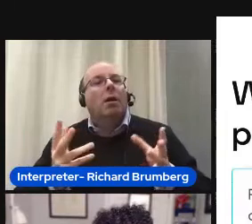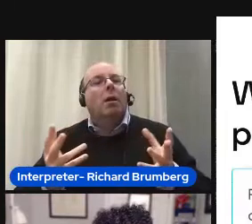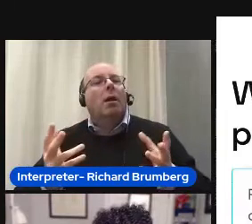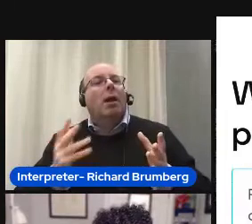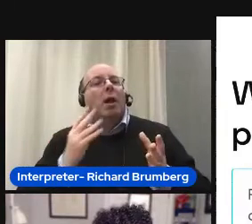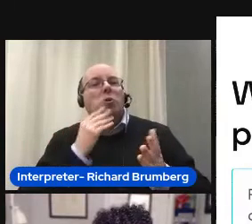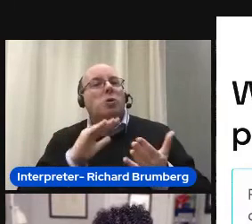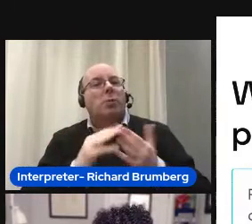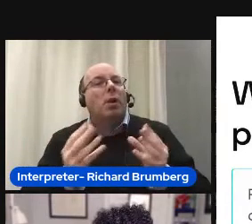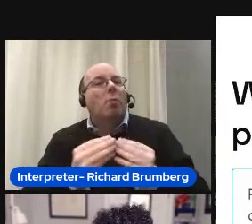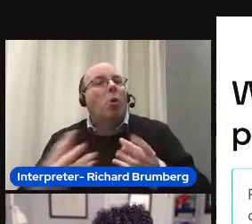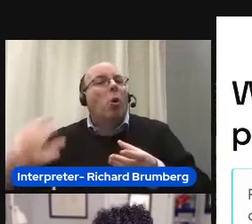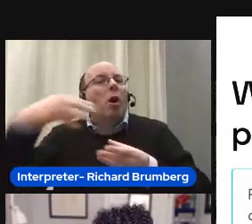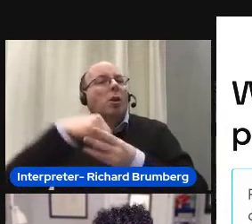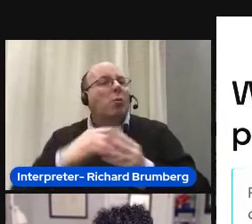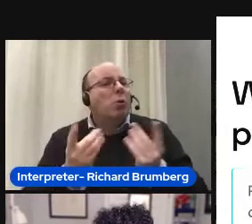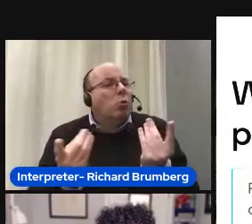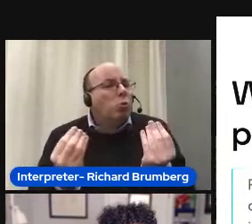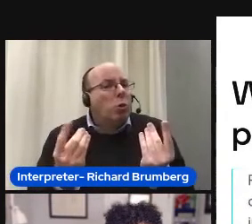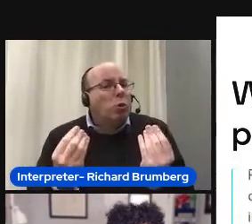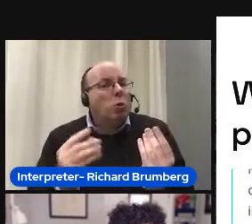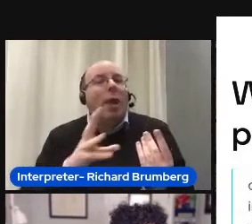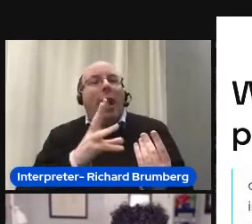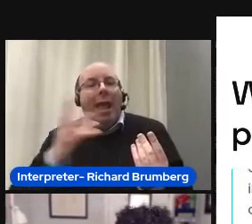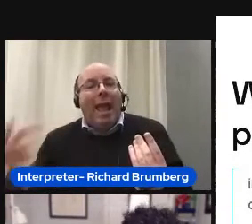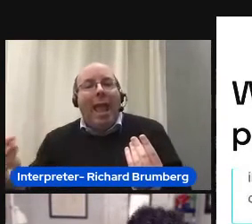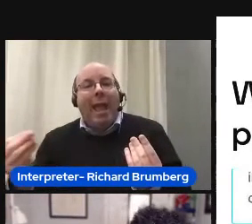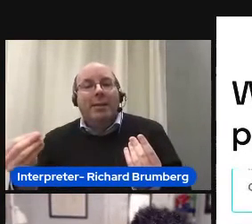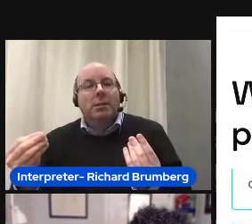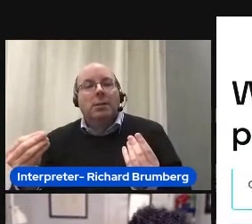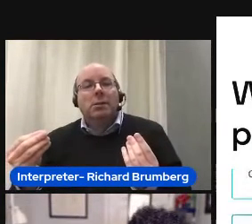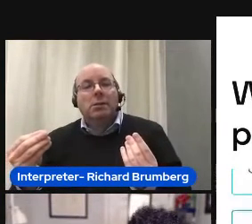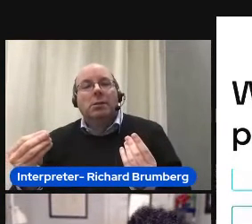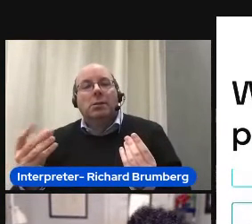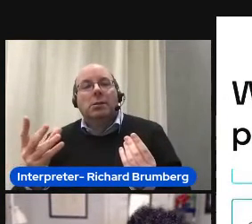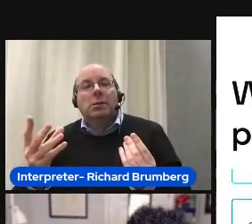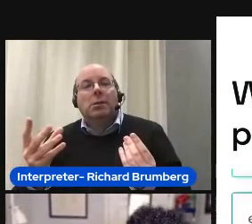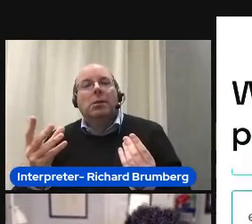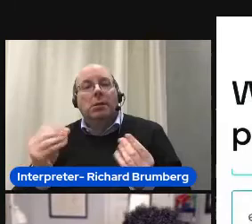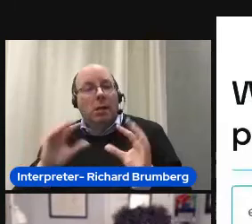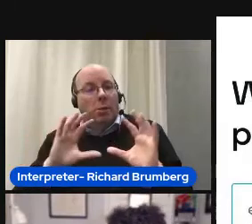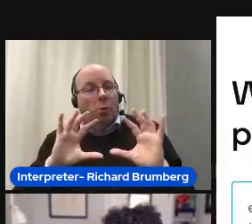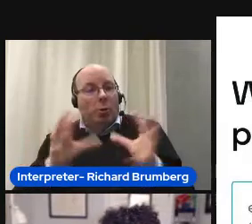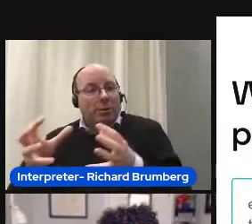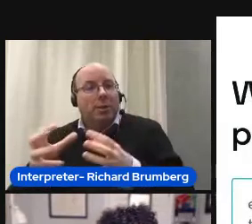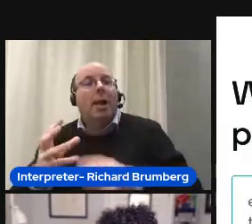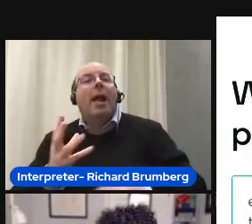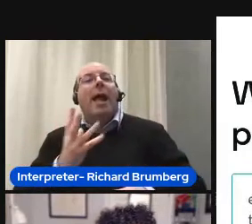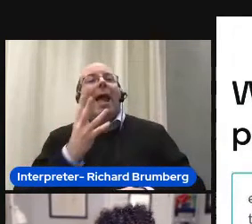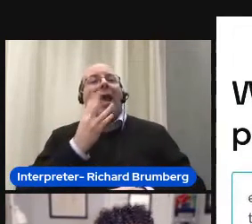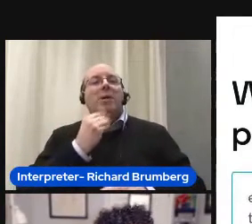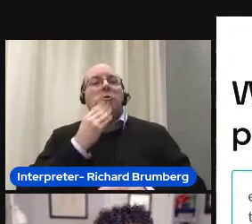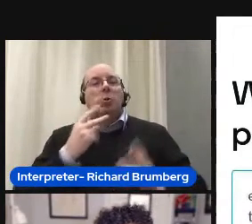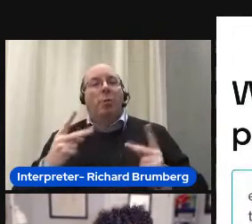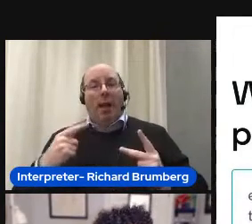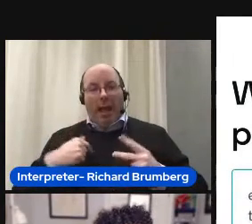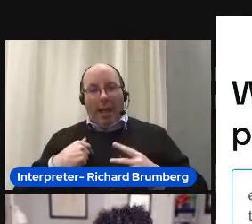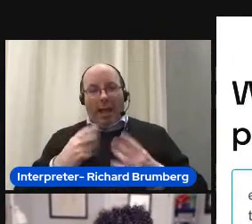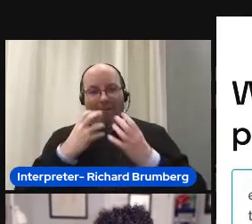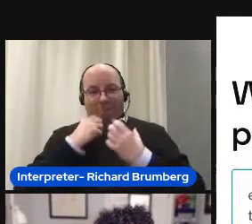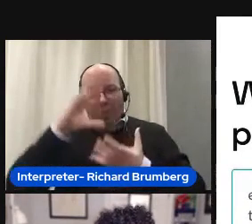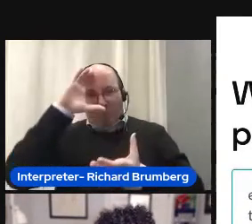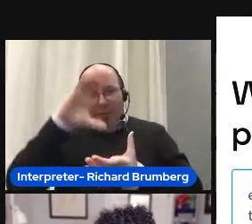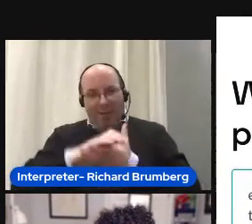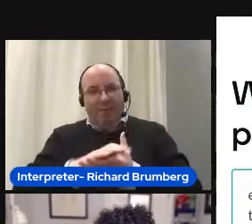our communities, our organizations, our congregations, and that we as Jews have values that we want to bring. We want to bring